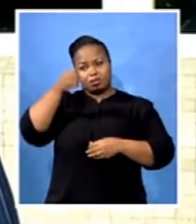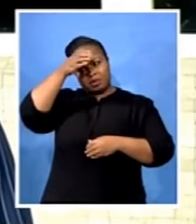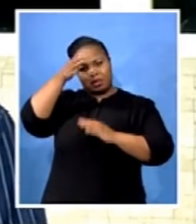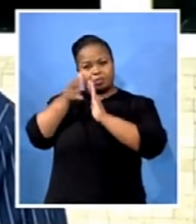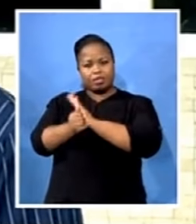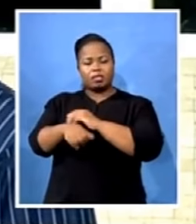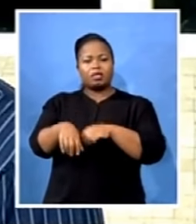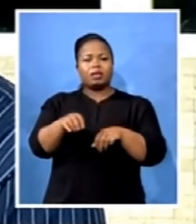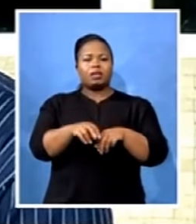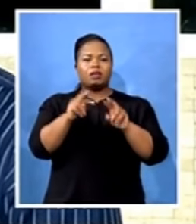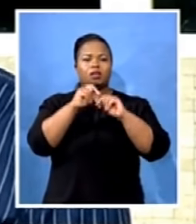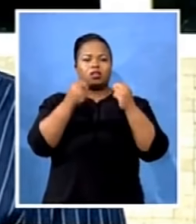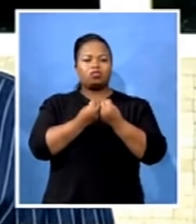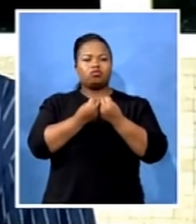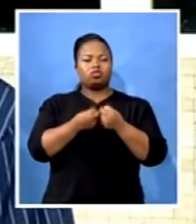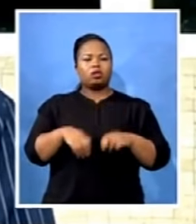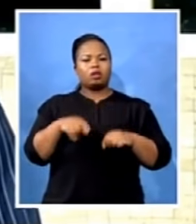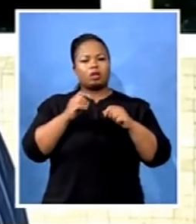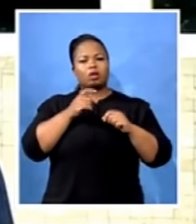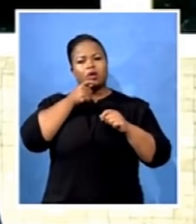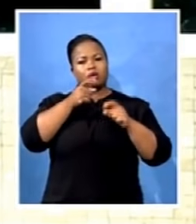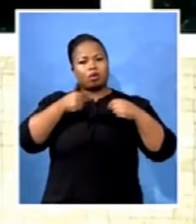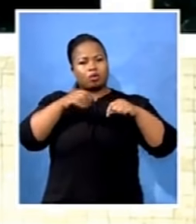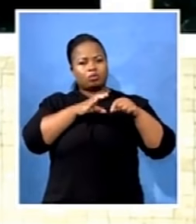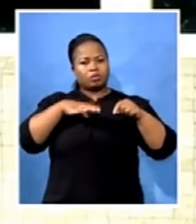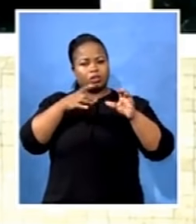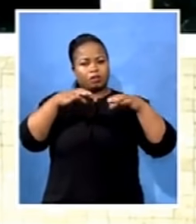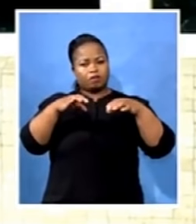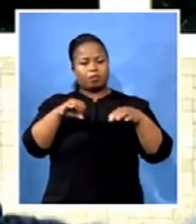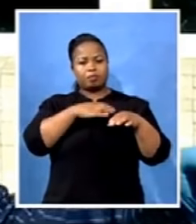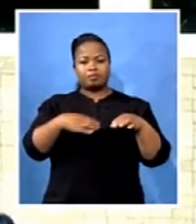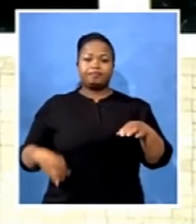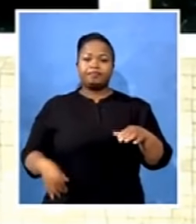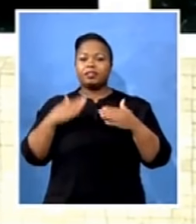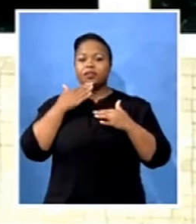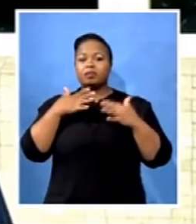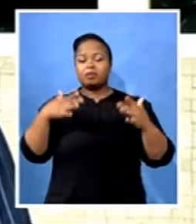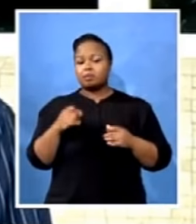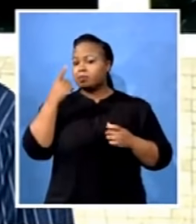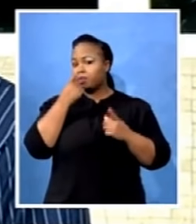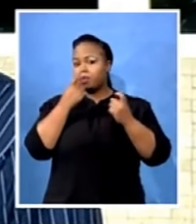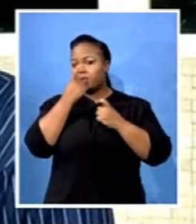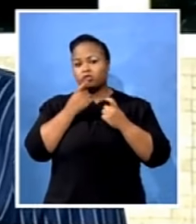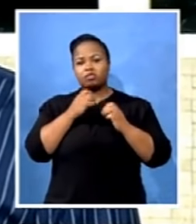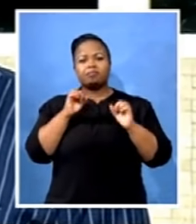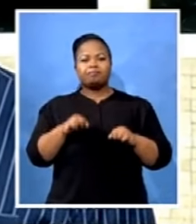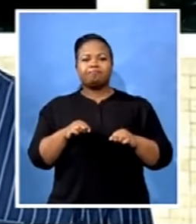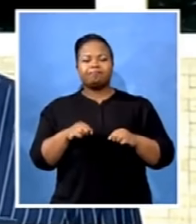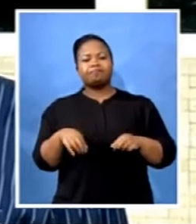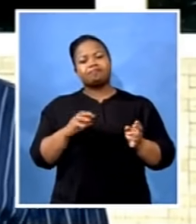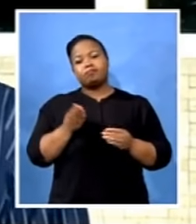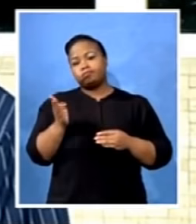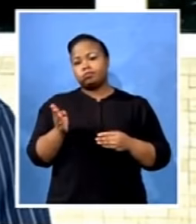President. Thank you very much. If there are any questions, we are ready. I'm with the CEO. I'm also with the